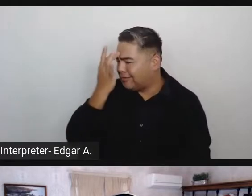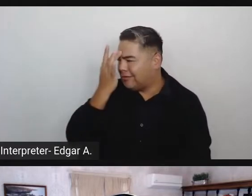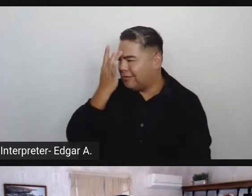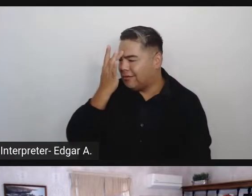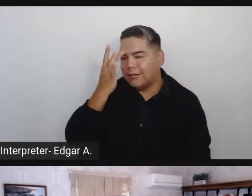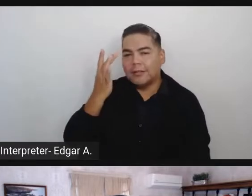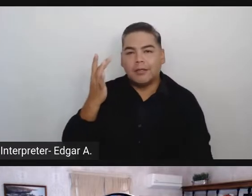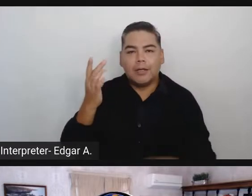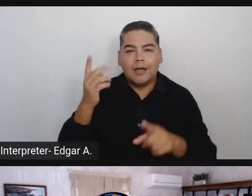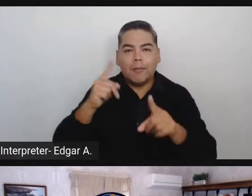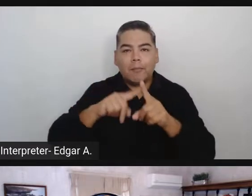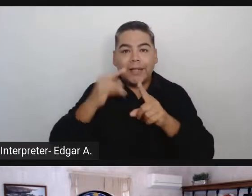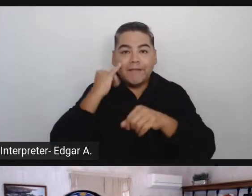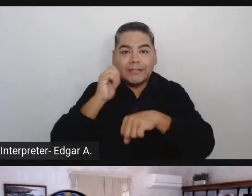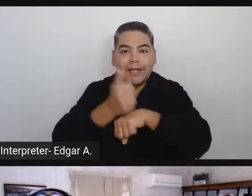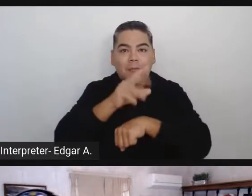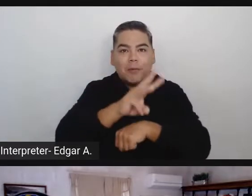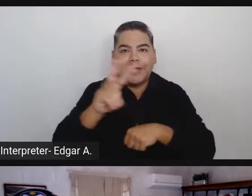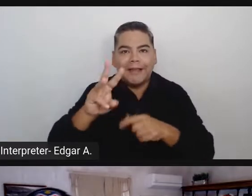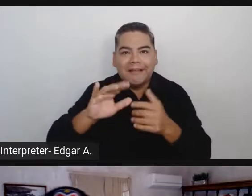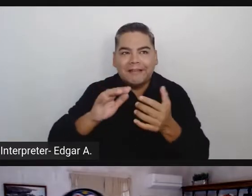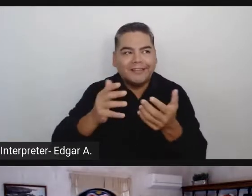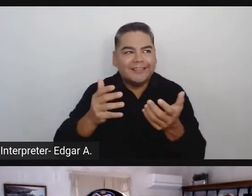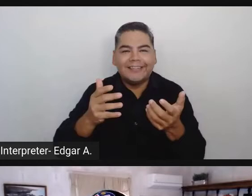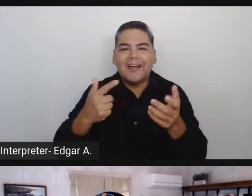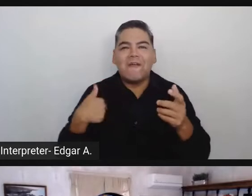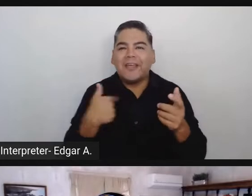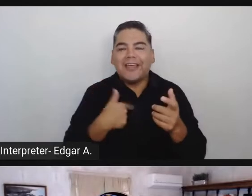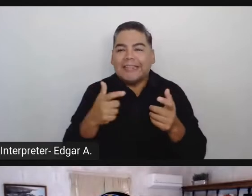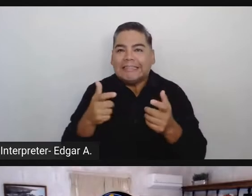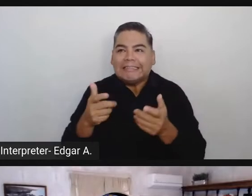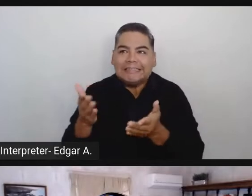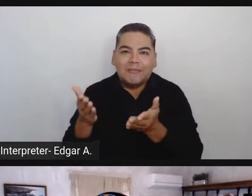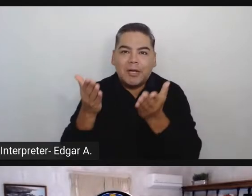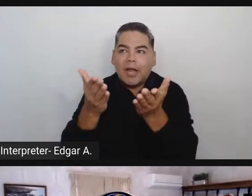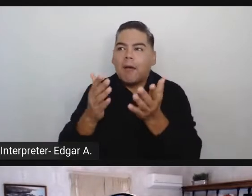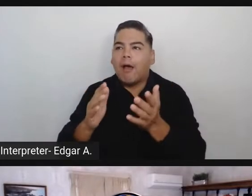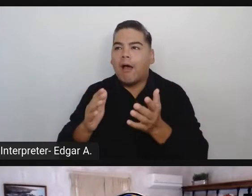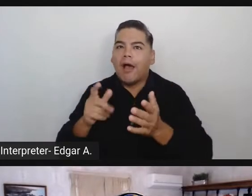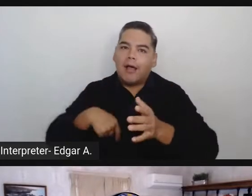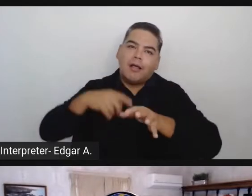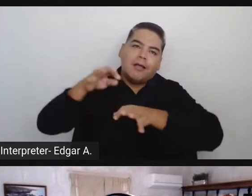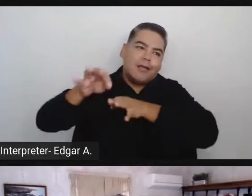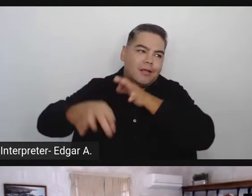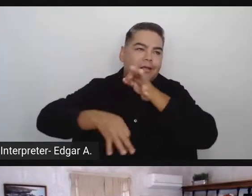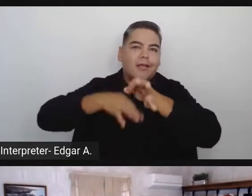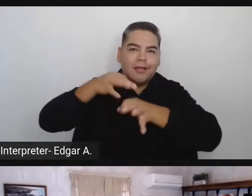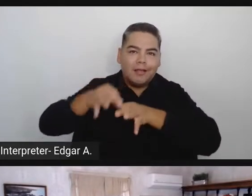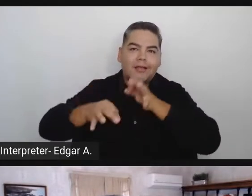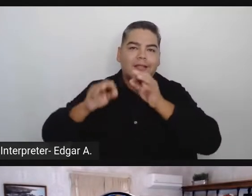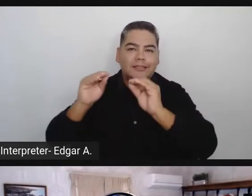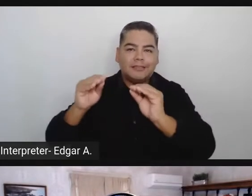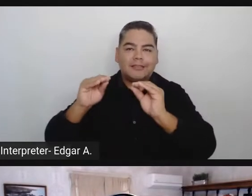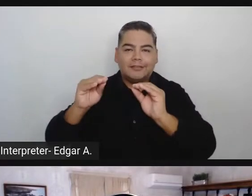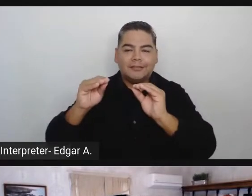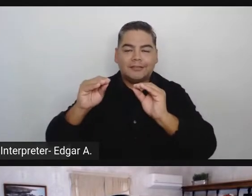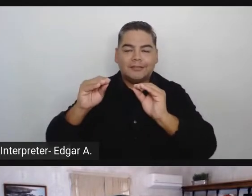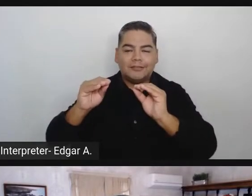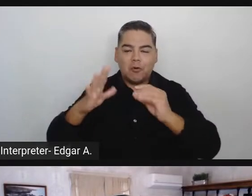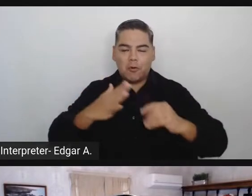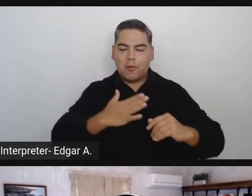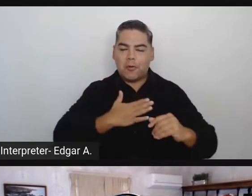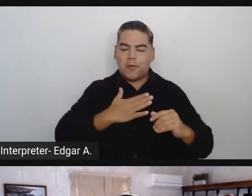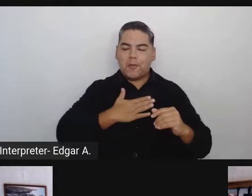into like a debate, right? So, Right. when I think about it, like, my vision for the future is like, I want to be the architect who's